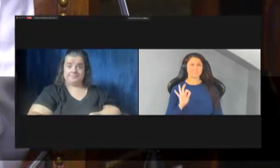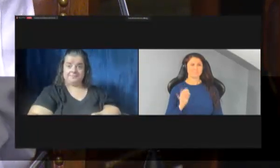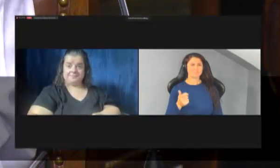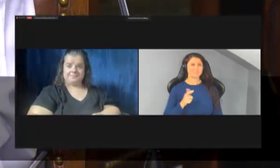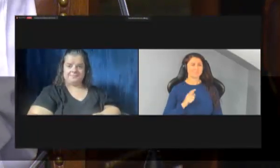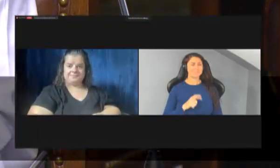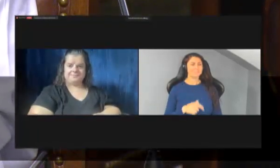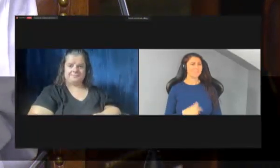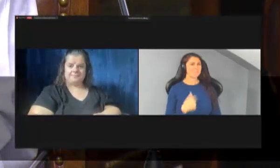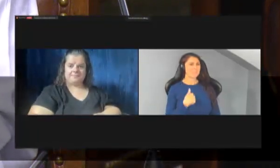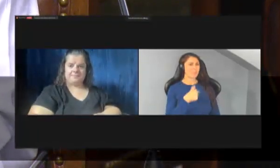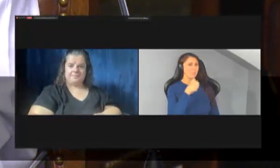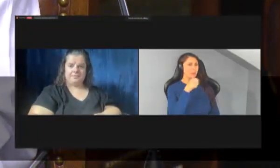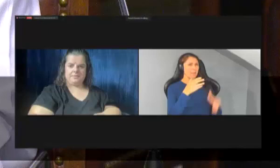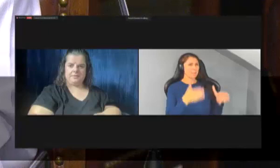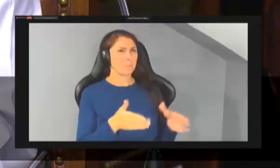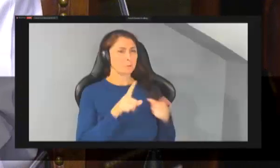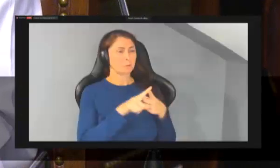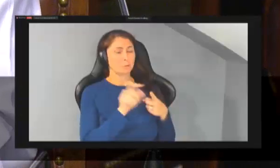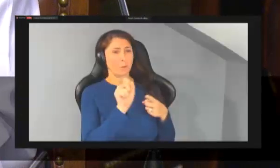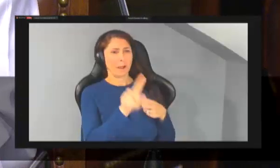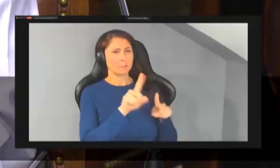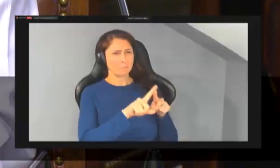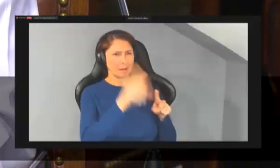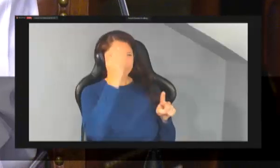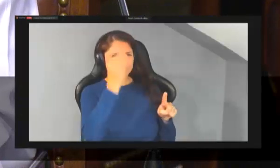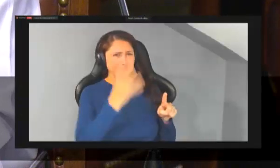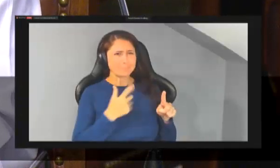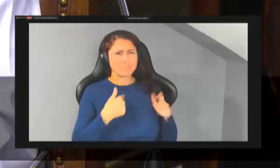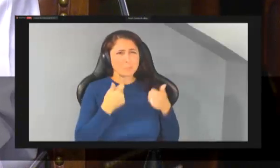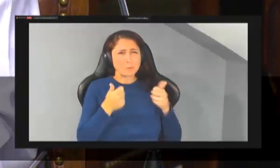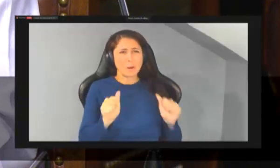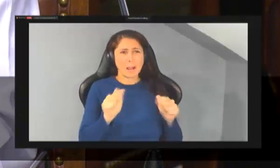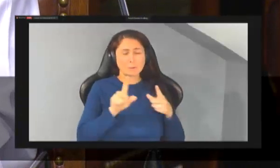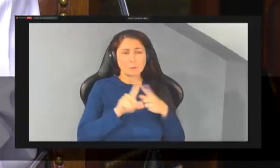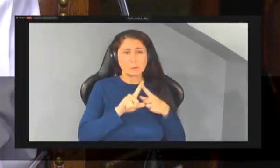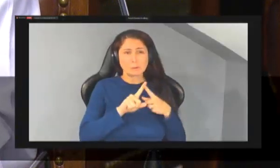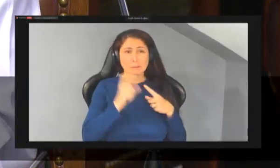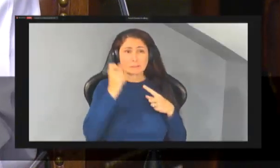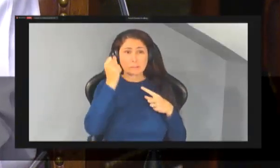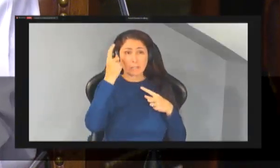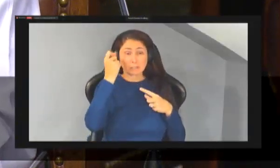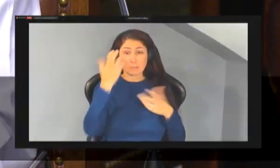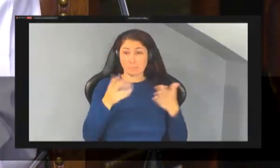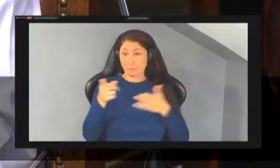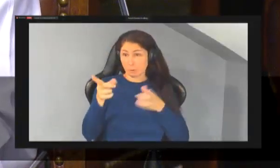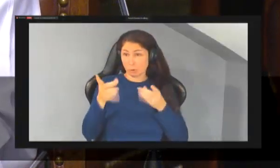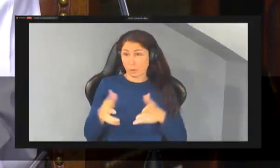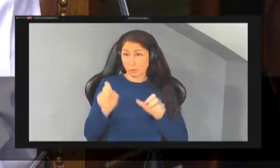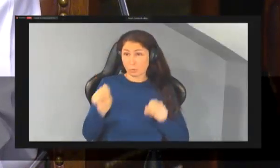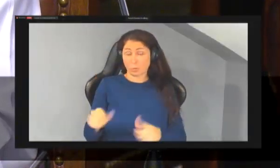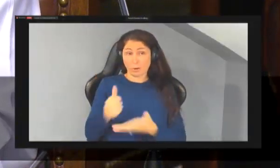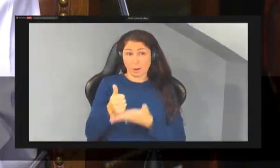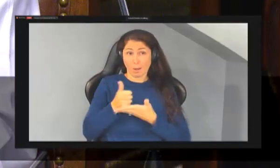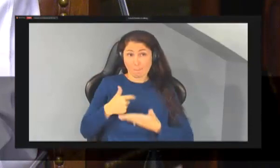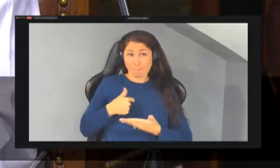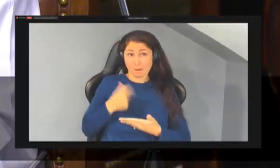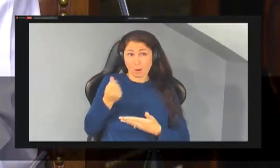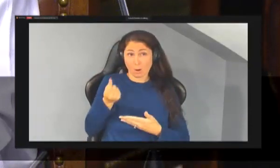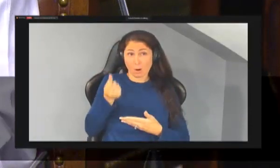just tell me. I know. But I'm trying to understand, and maybe Director, you can help me to understand this.